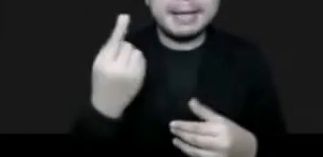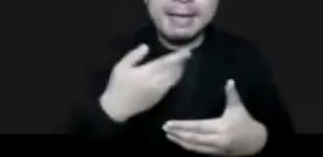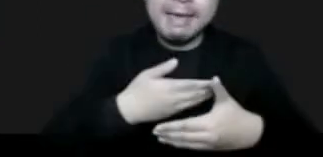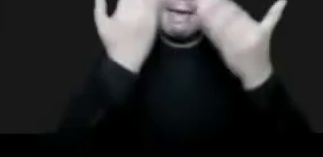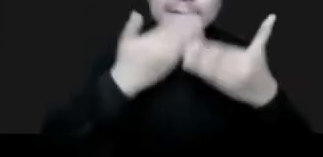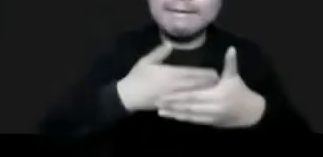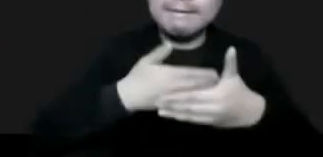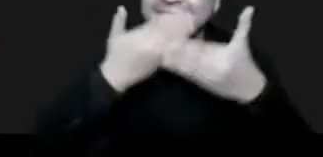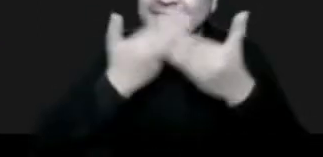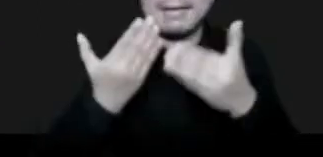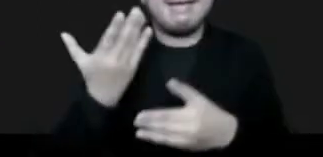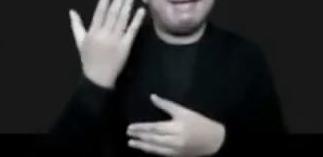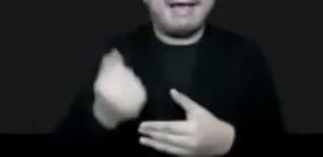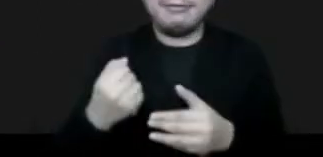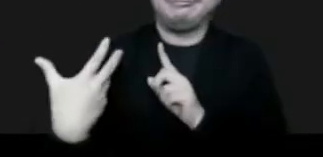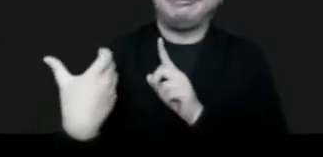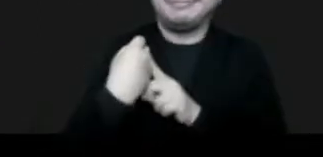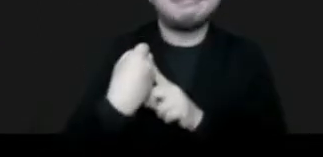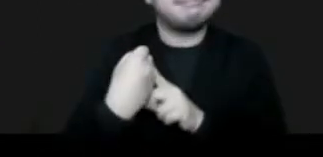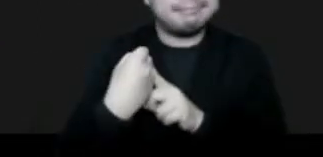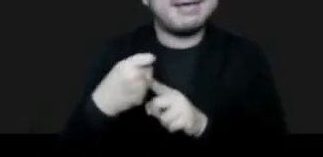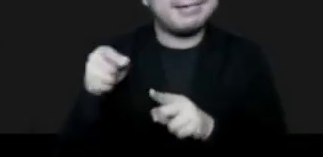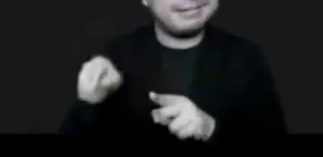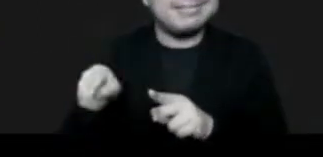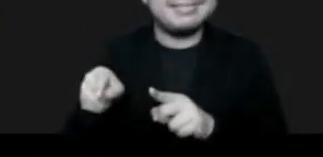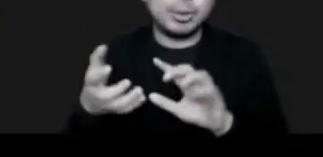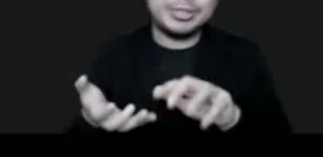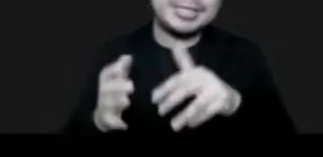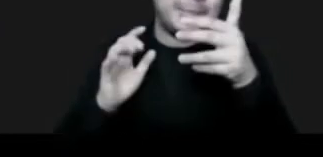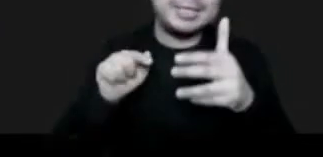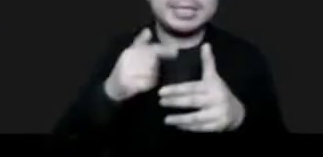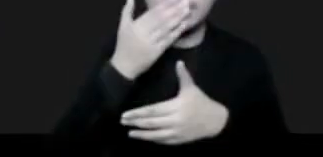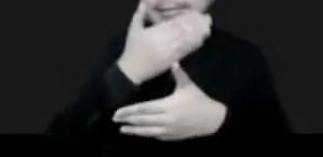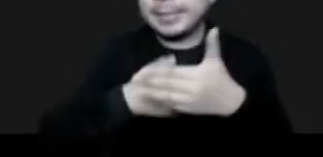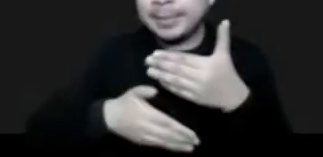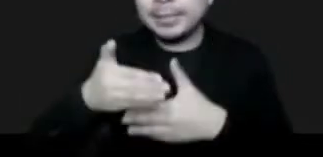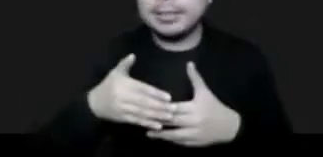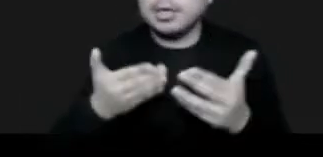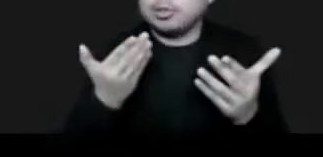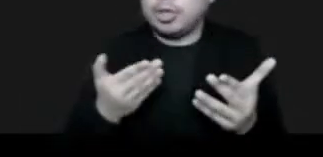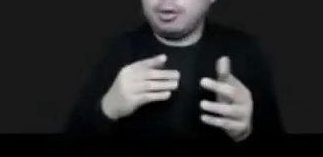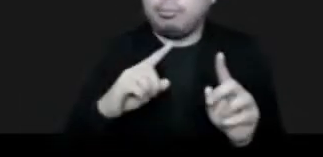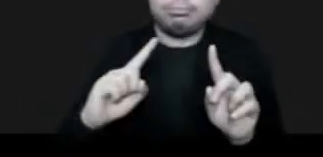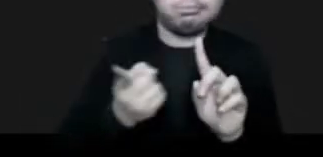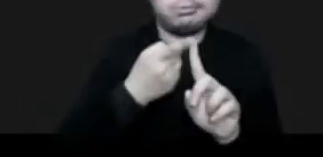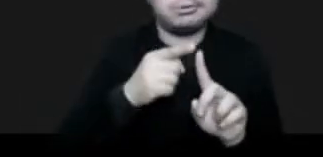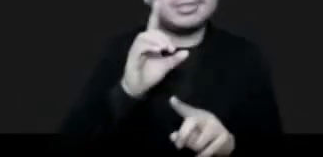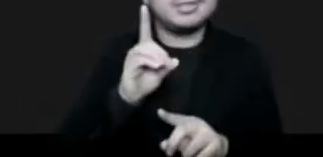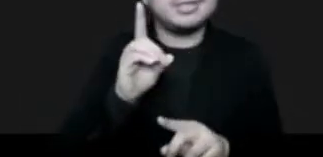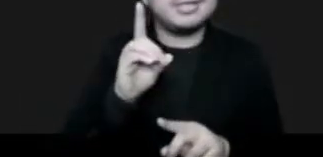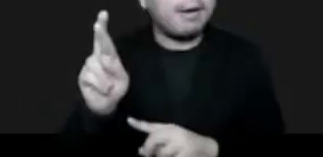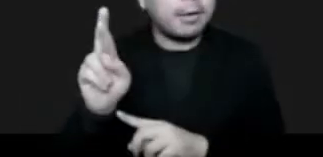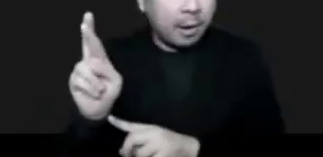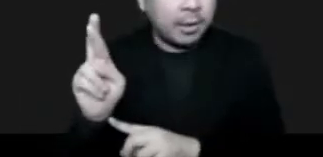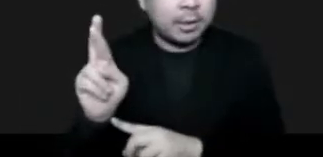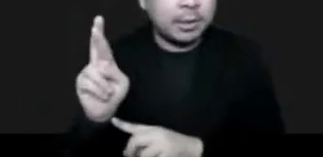Such that if one wants to find experts on issues of disaster risk reduction, persons with disabilities are the